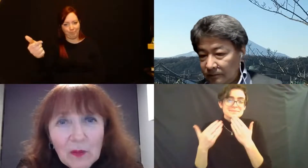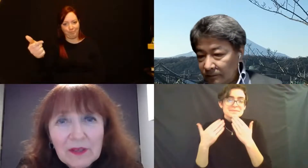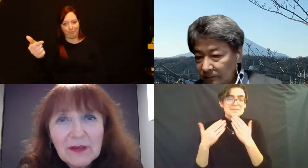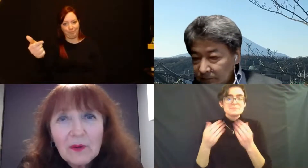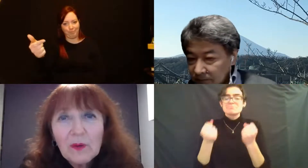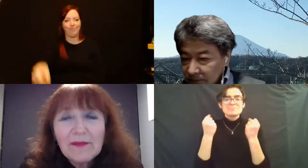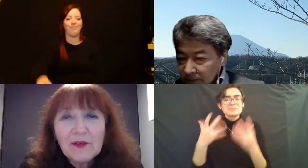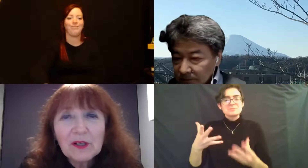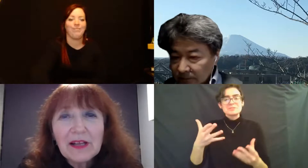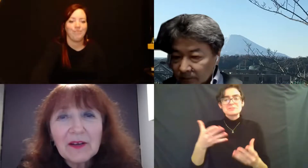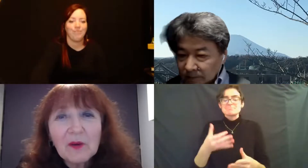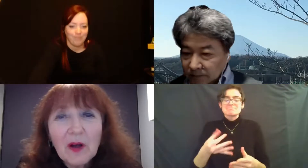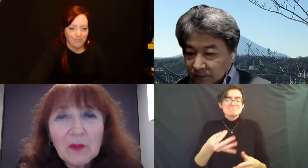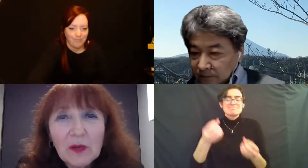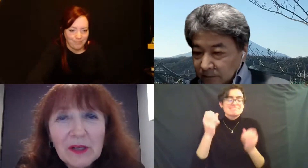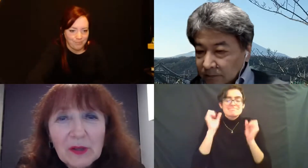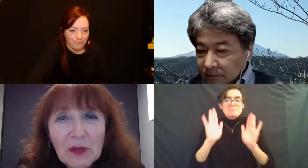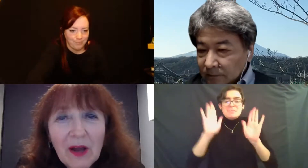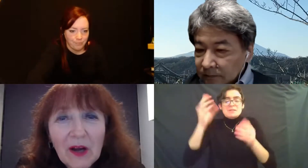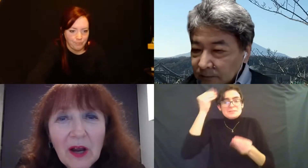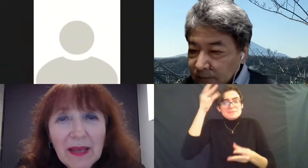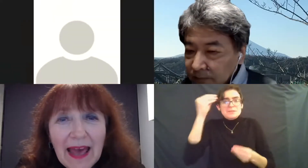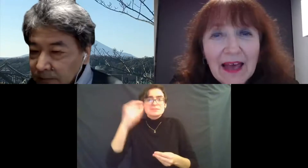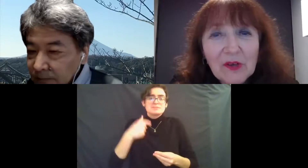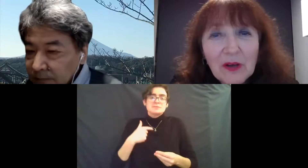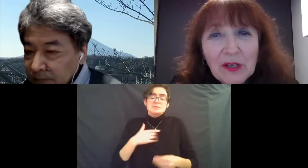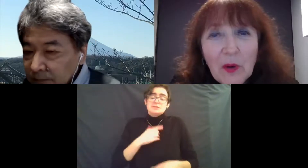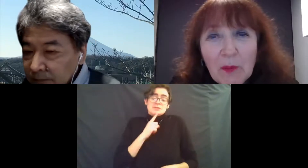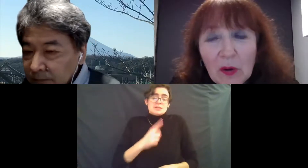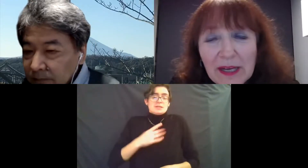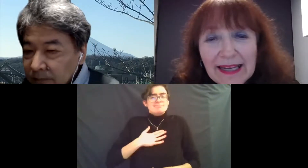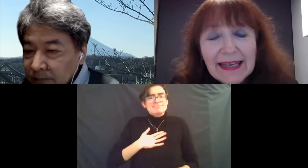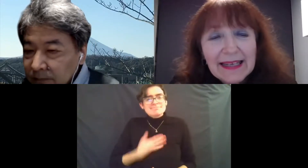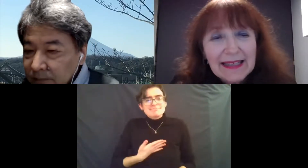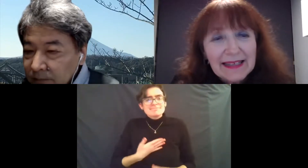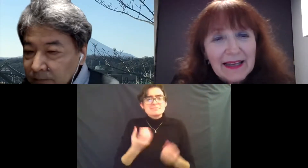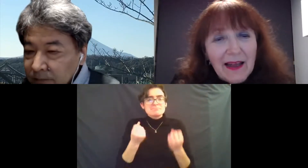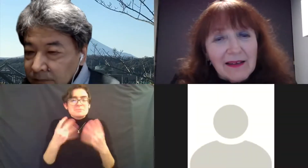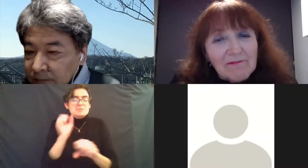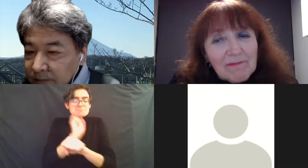And we're so grateful for all the work you're doing on our behalf, Dr. Kwamori.